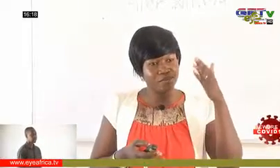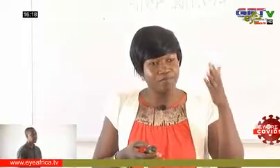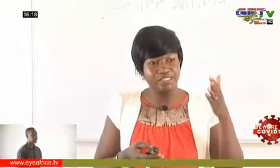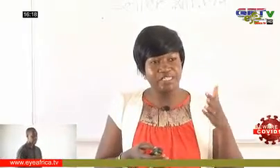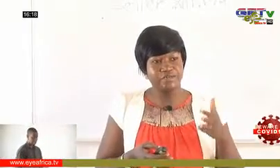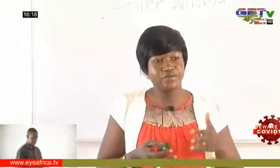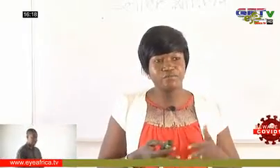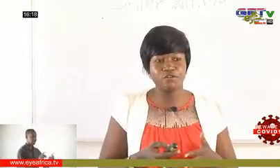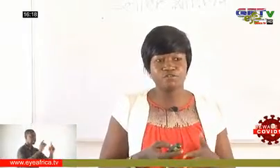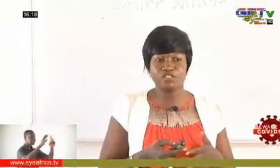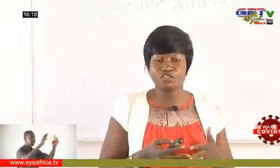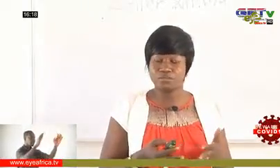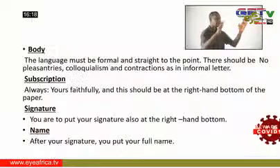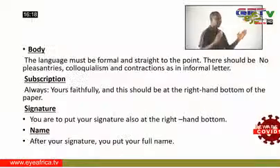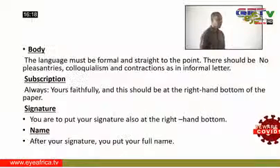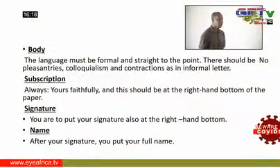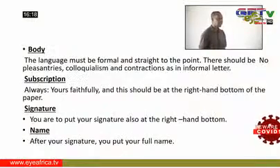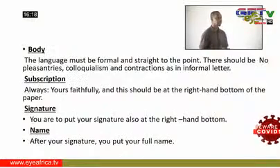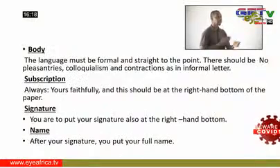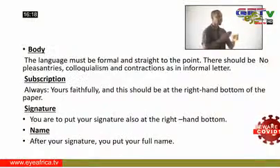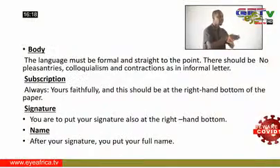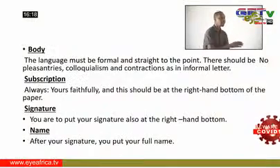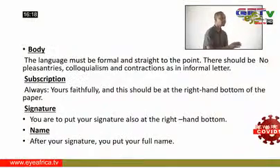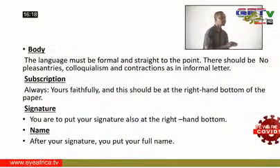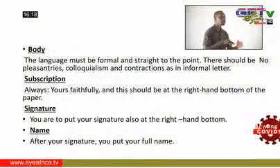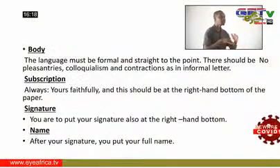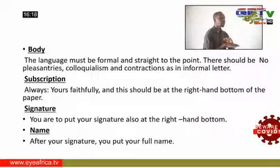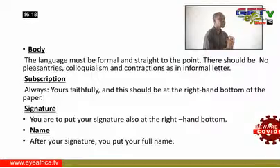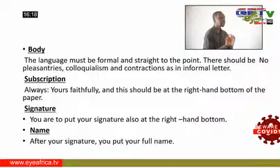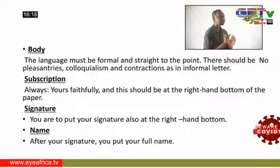Now from the body, we move to the subscription.